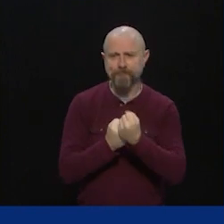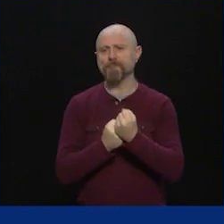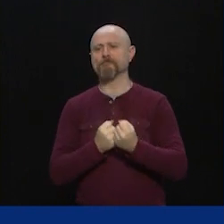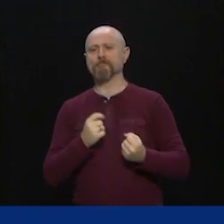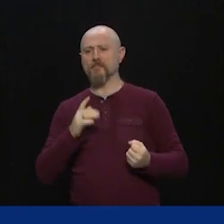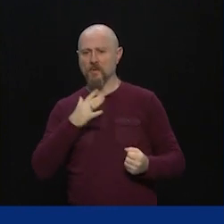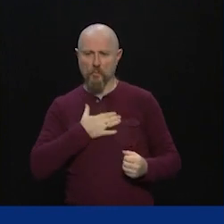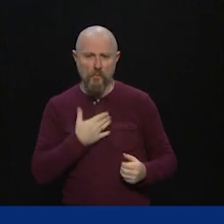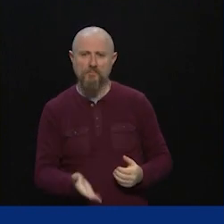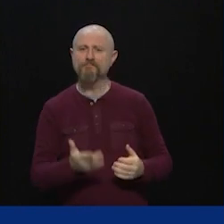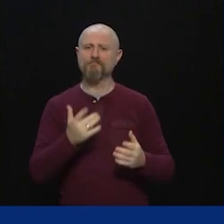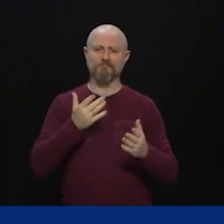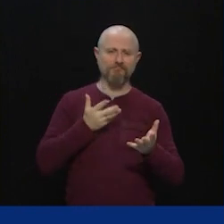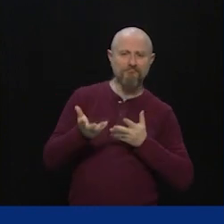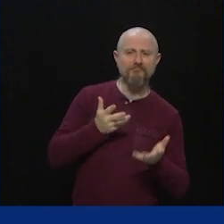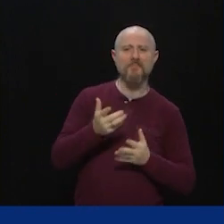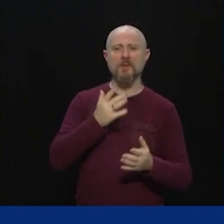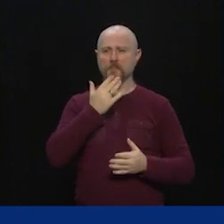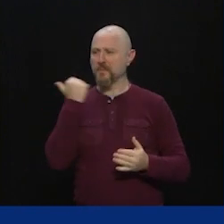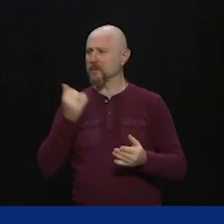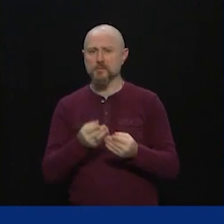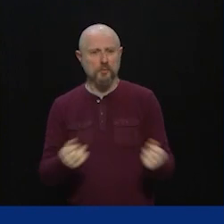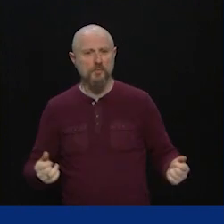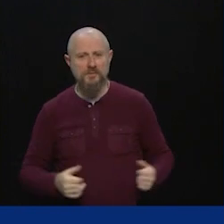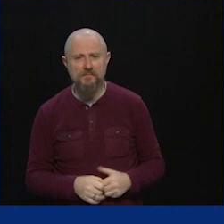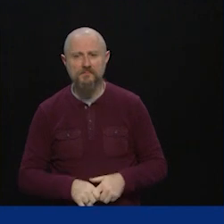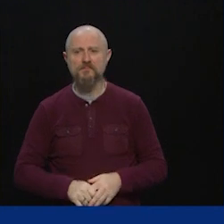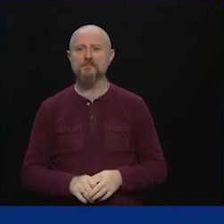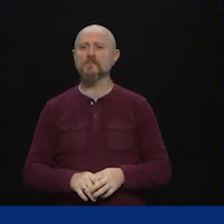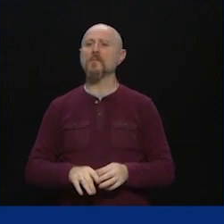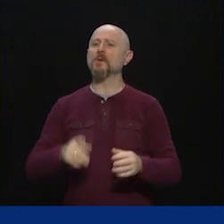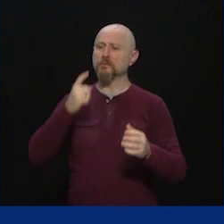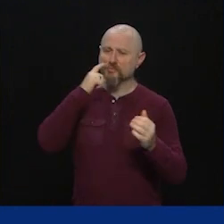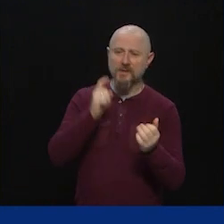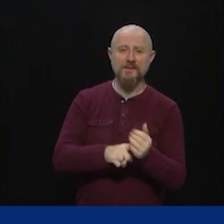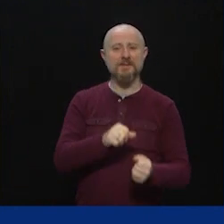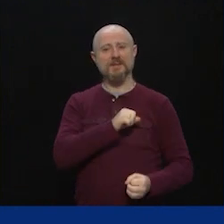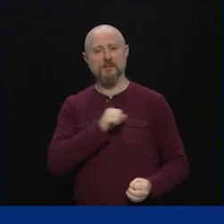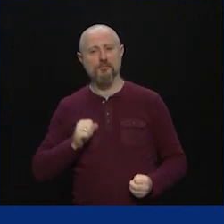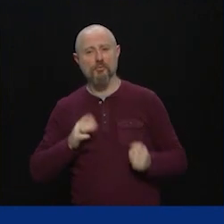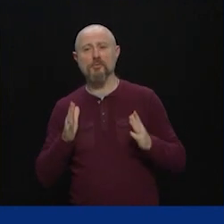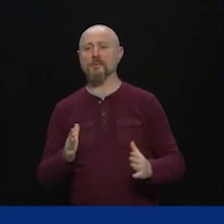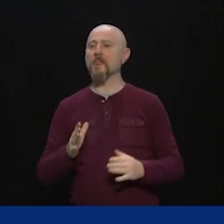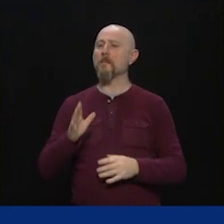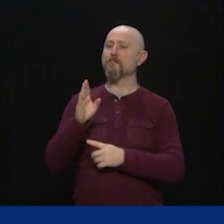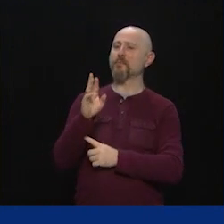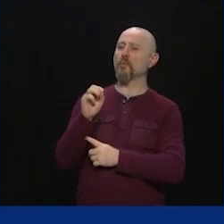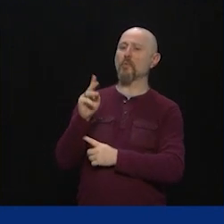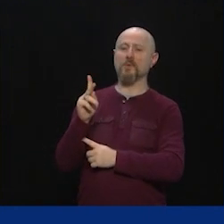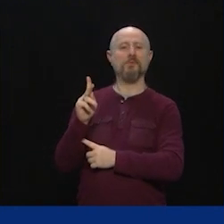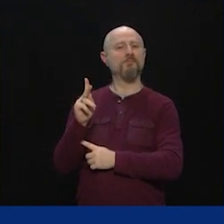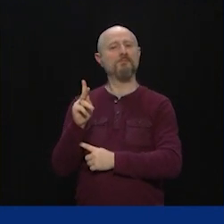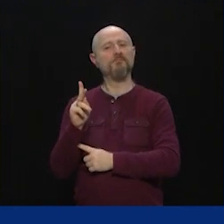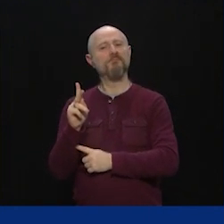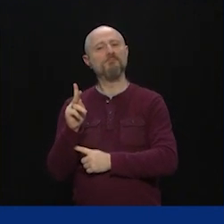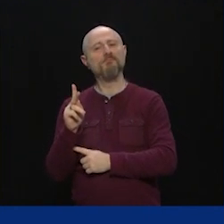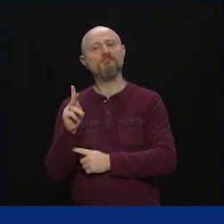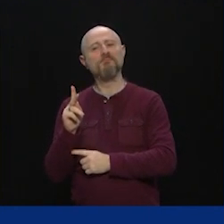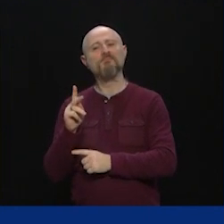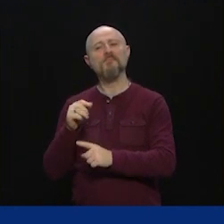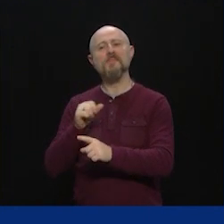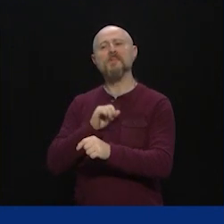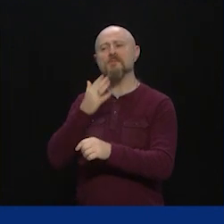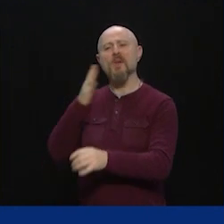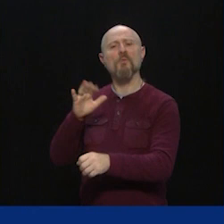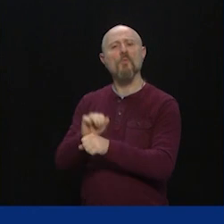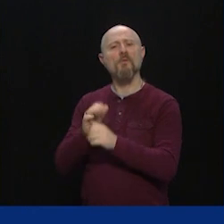best solutions. So I do want to recognize our Senator Brooke. I want to thank her for all the work she has done. Salma has been an